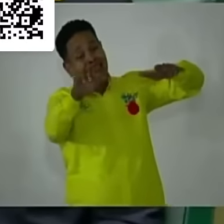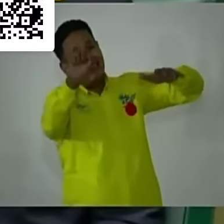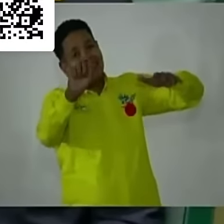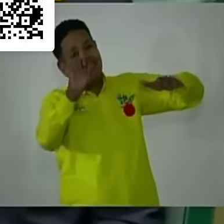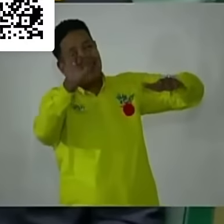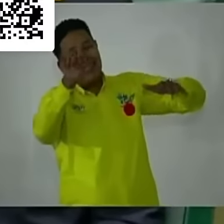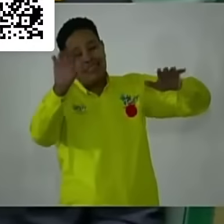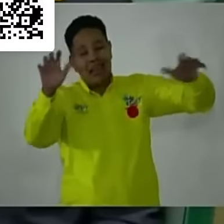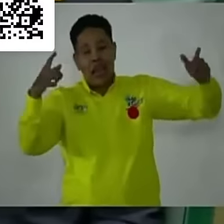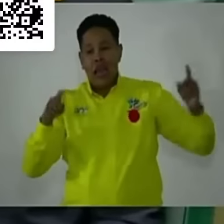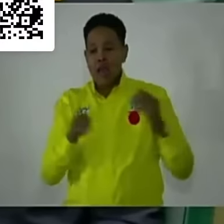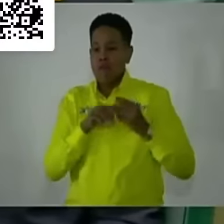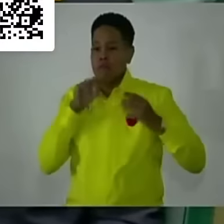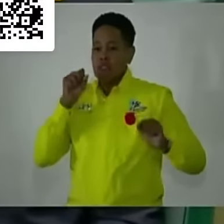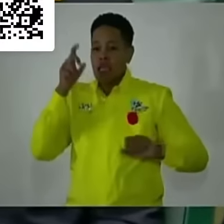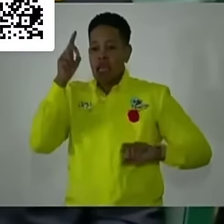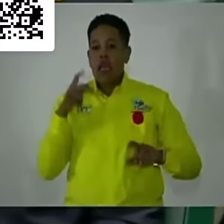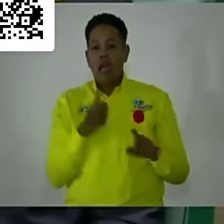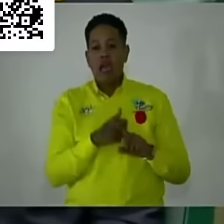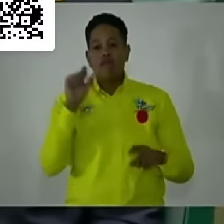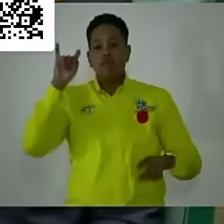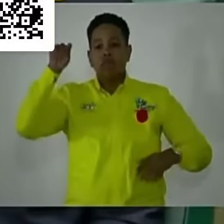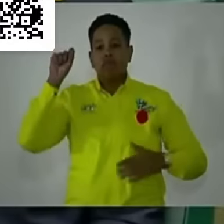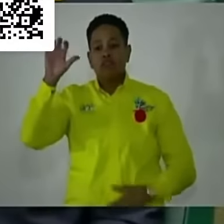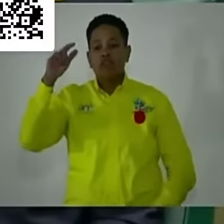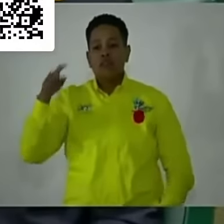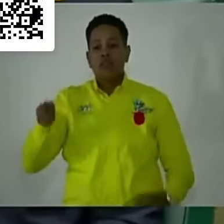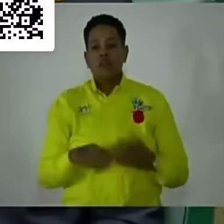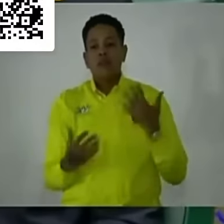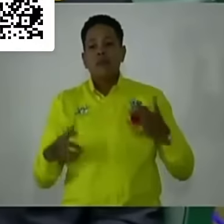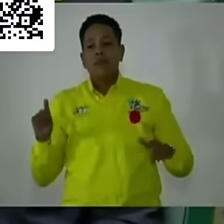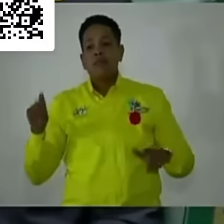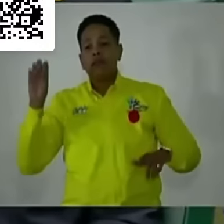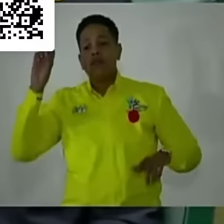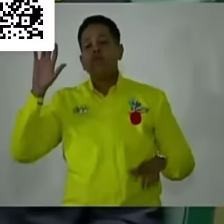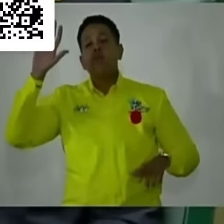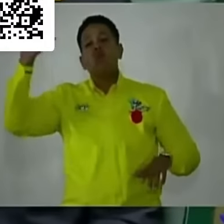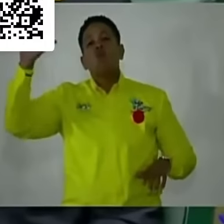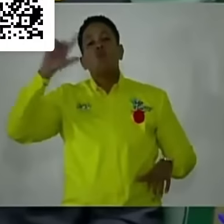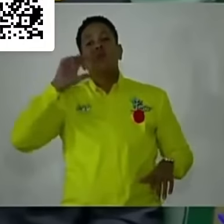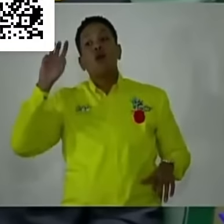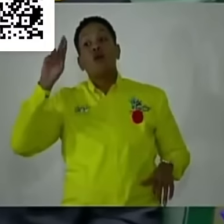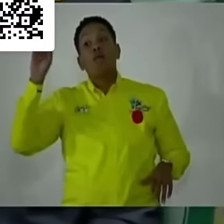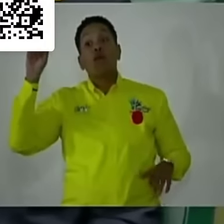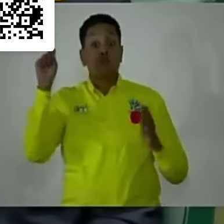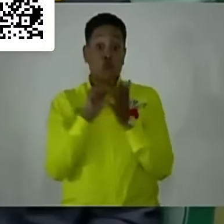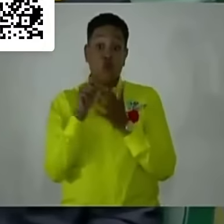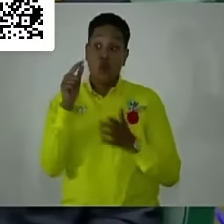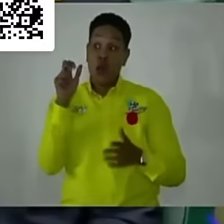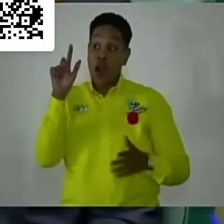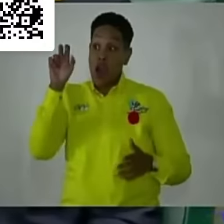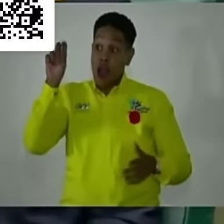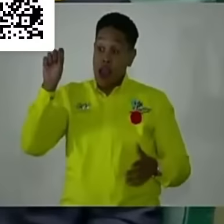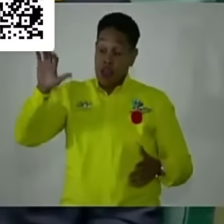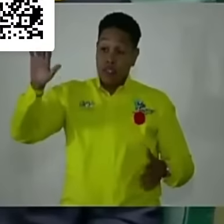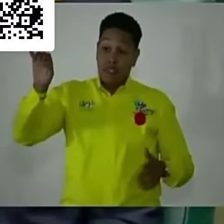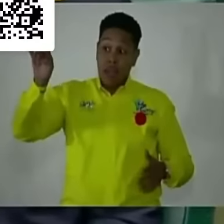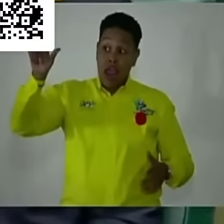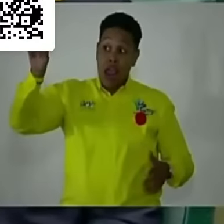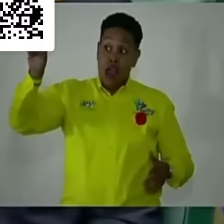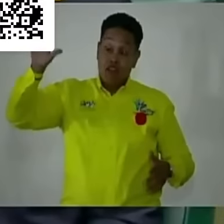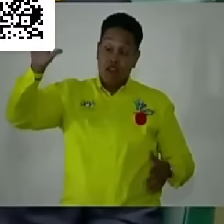James. It takes up half of St. James. You may need to put one on the Maroontown, Garland, Niagara side and